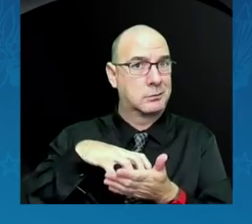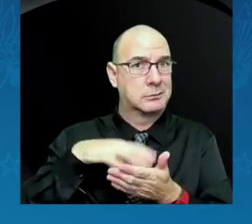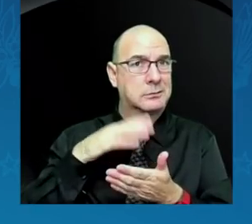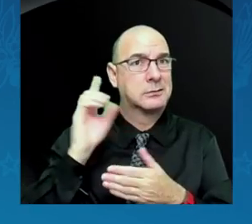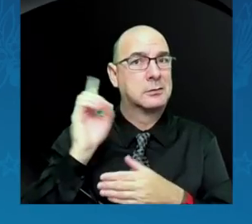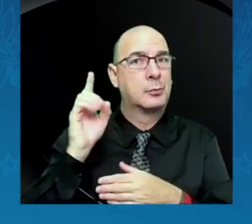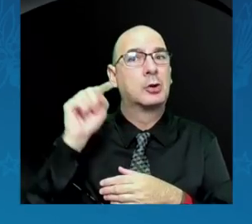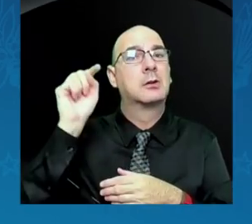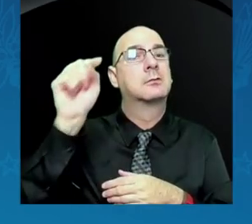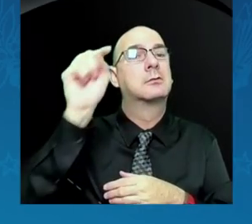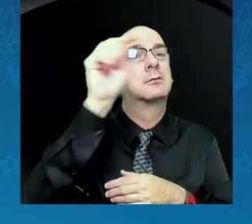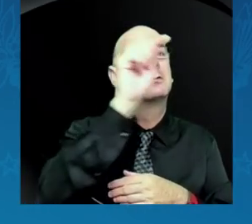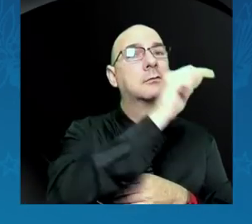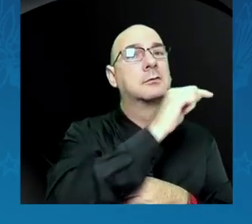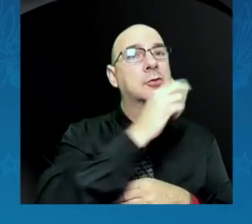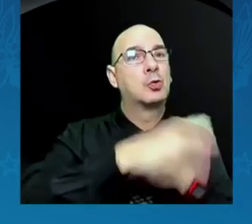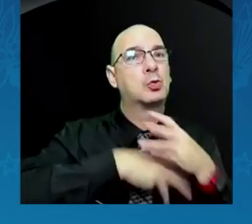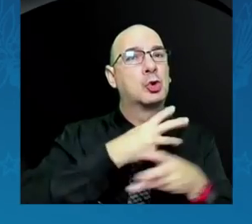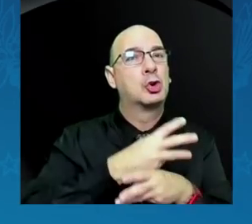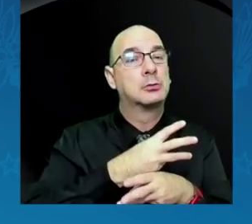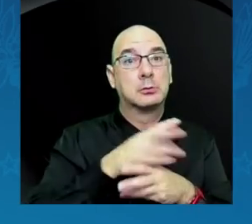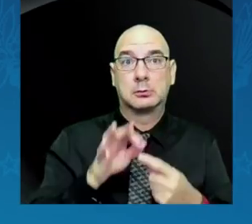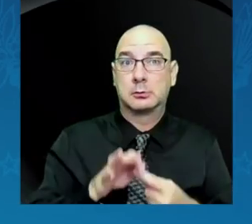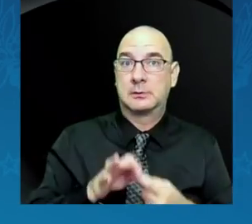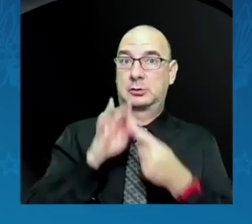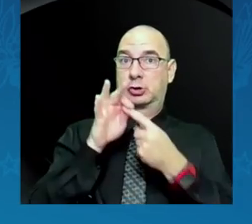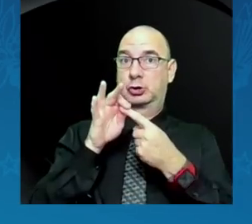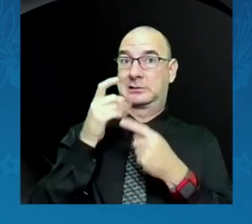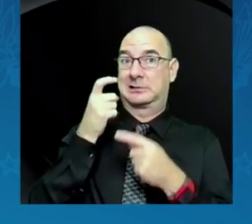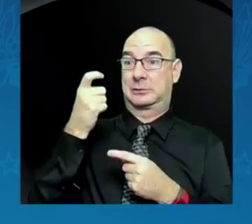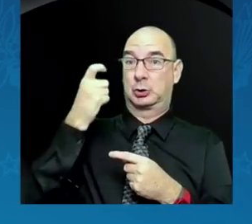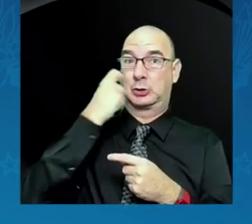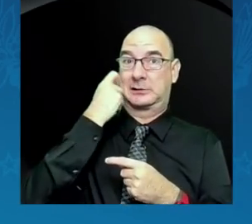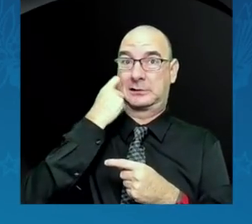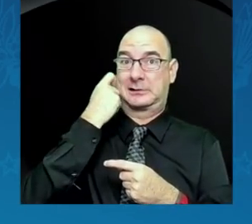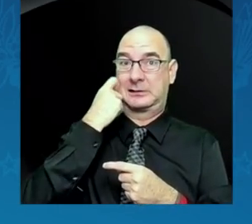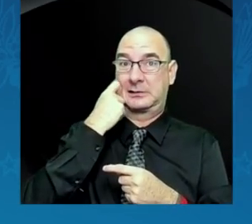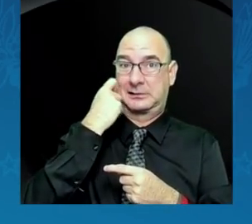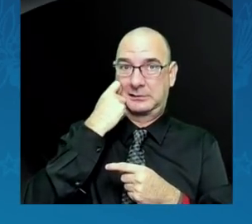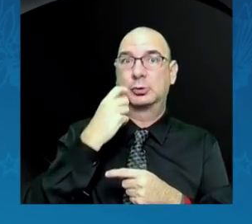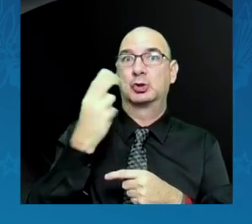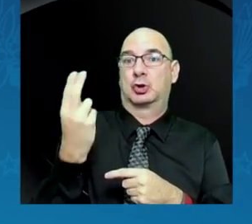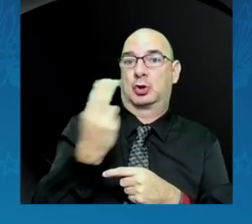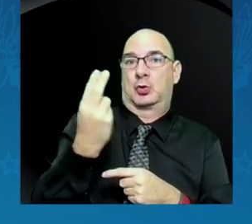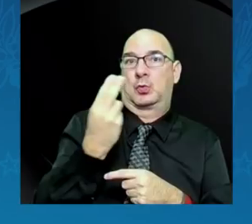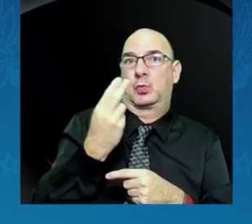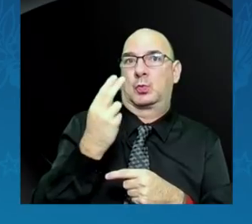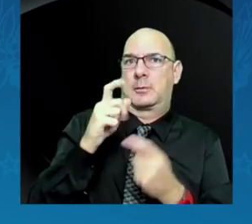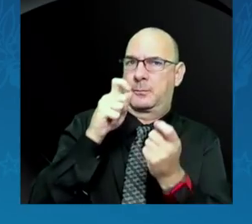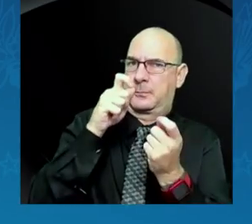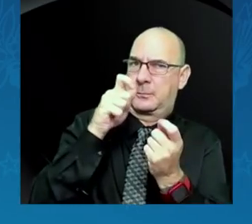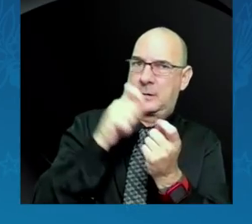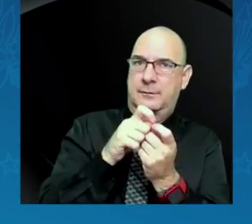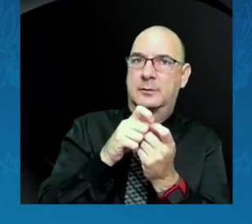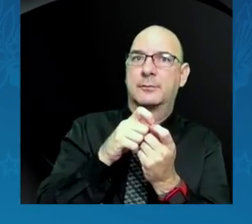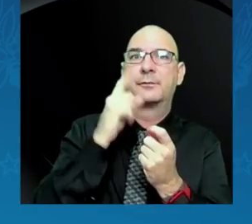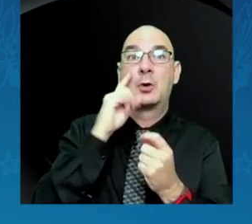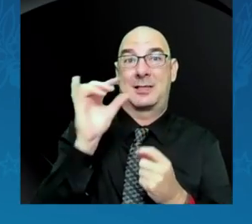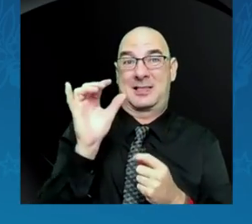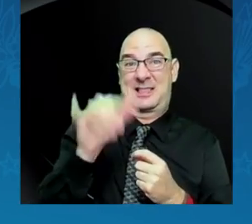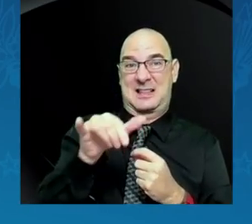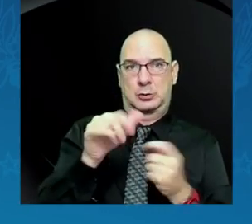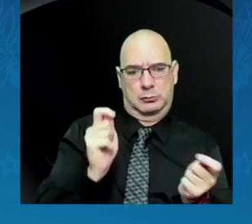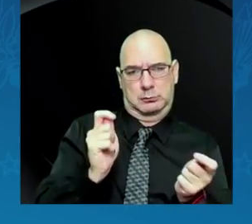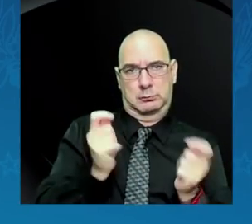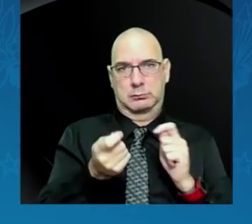we have seen in recent times being used specifically to that end to manipulate elections. So